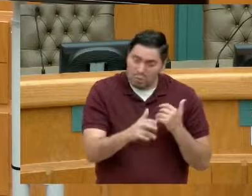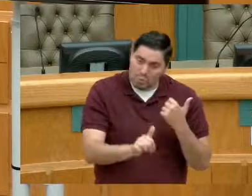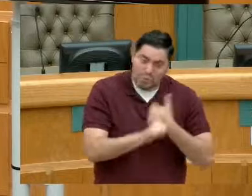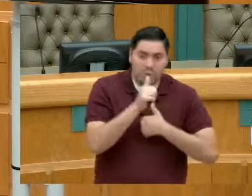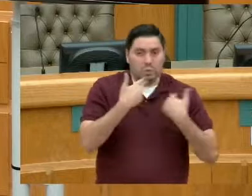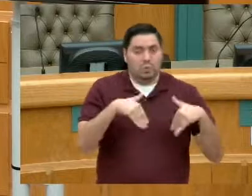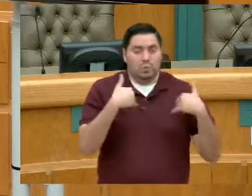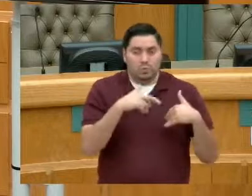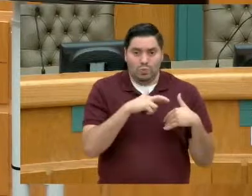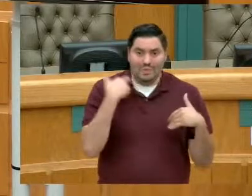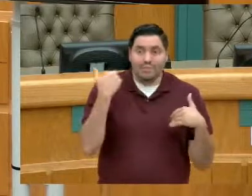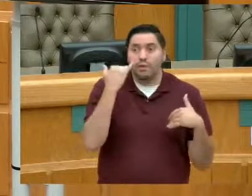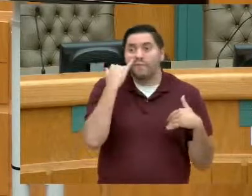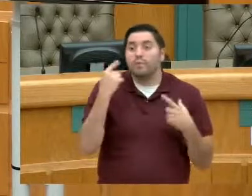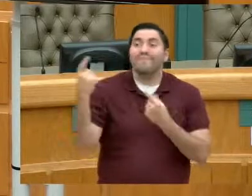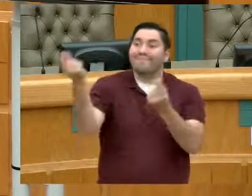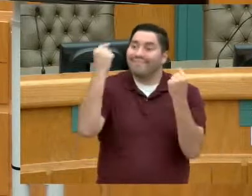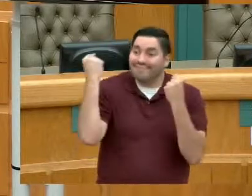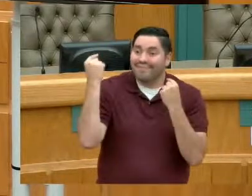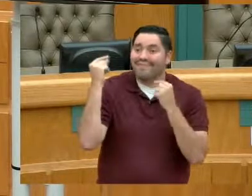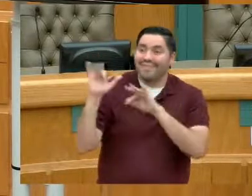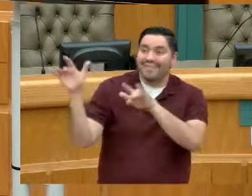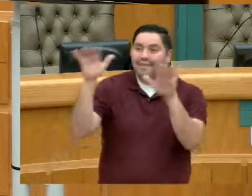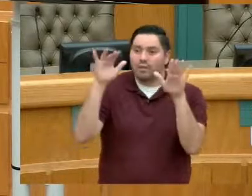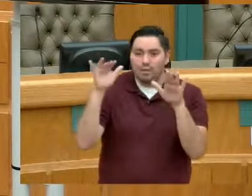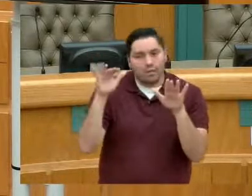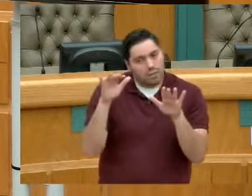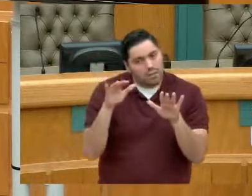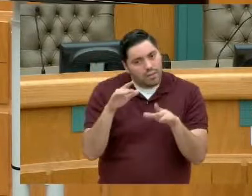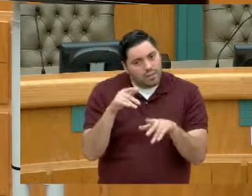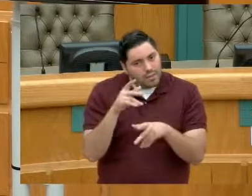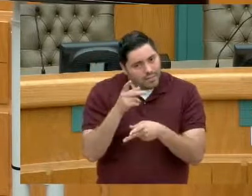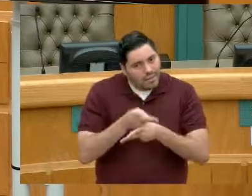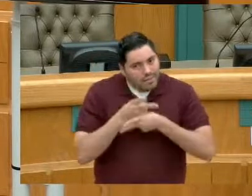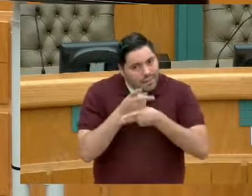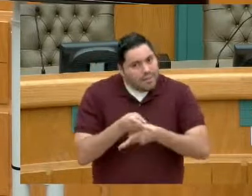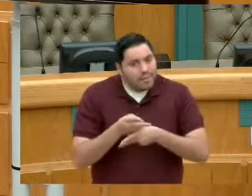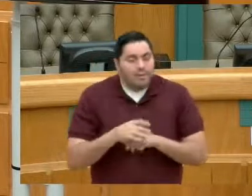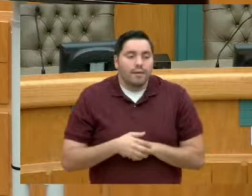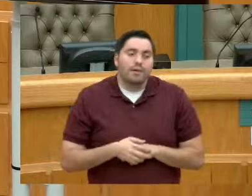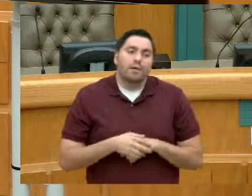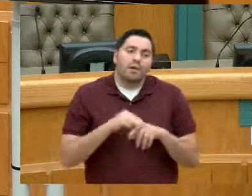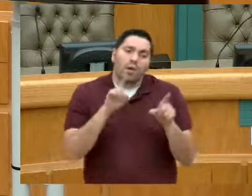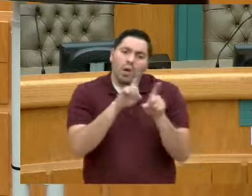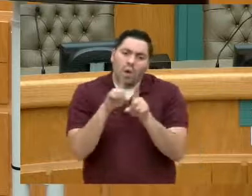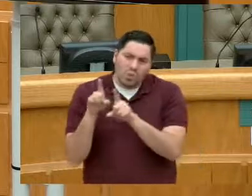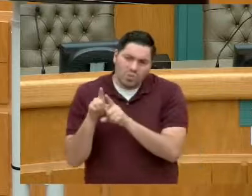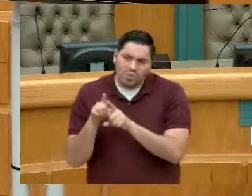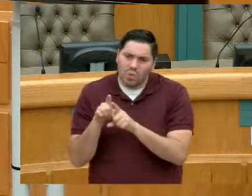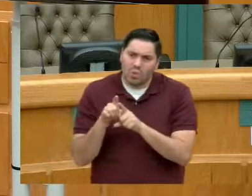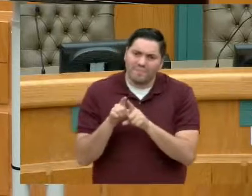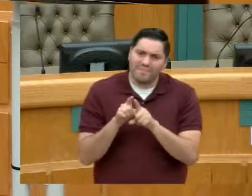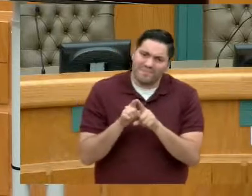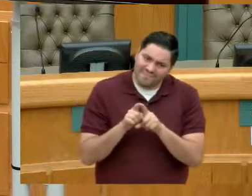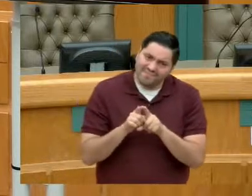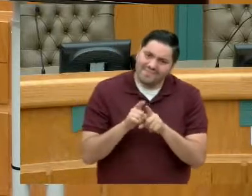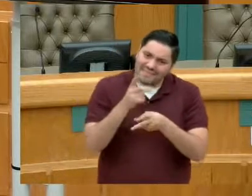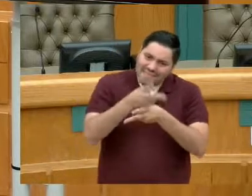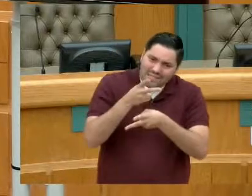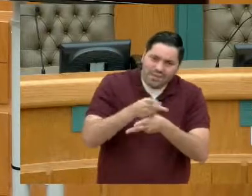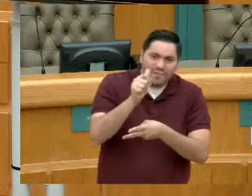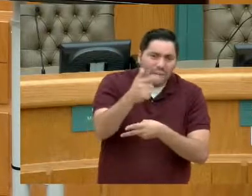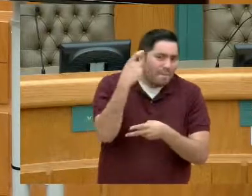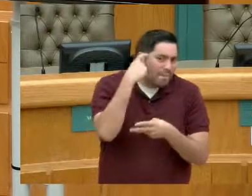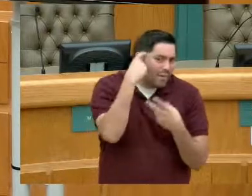planning activities and running errands. Finally, I just wanted to mention, be sure to monitor your mental health. Stress